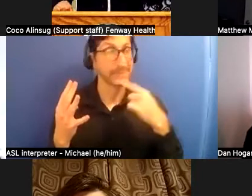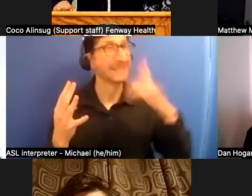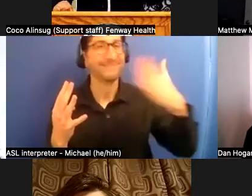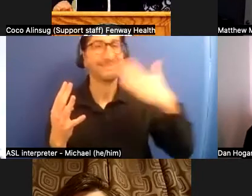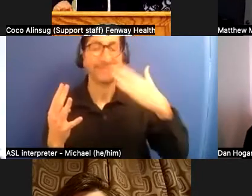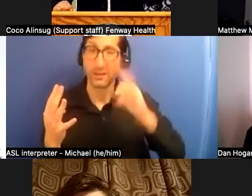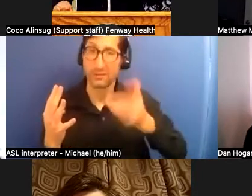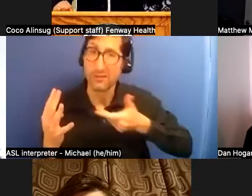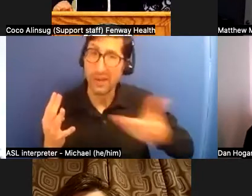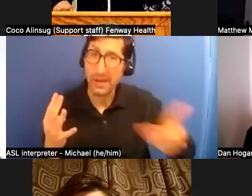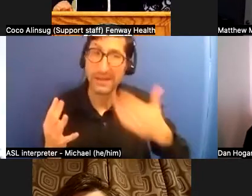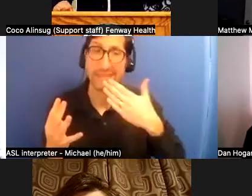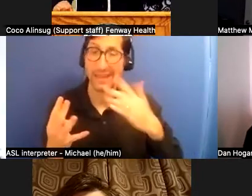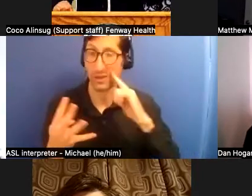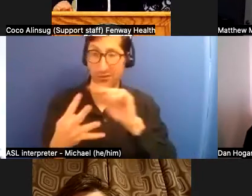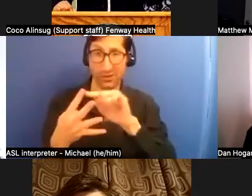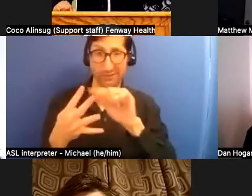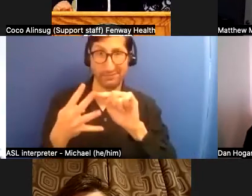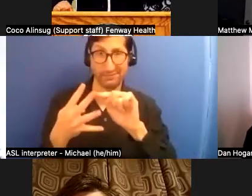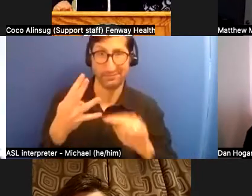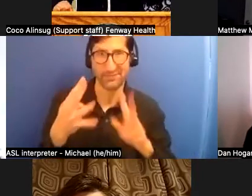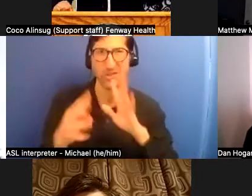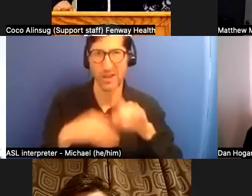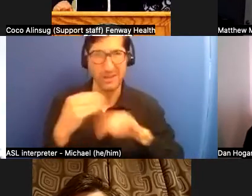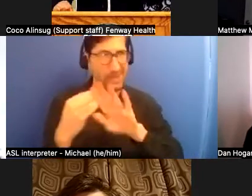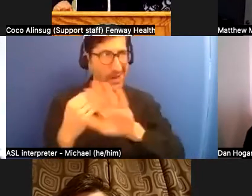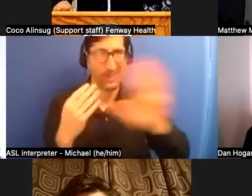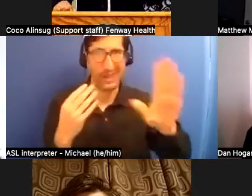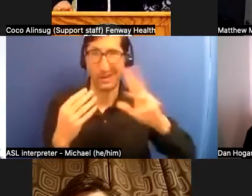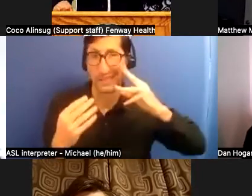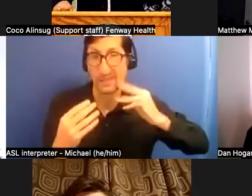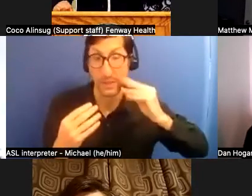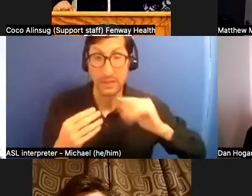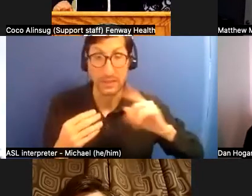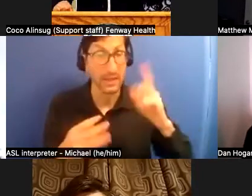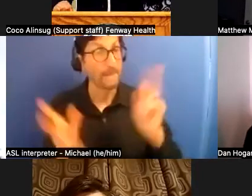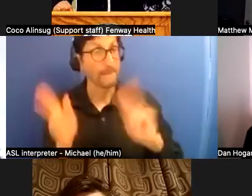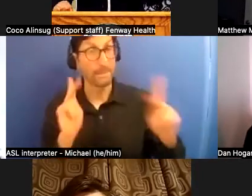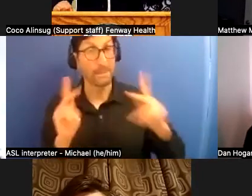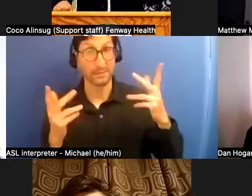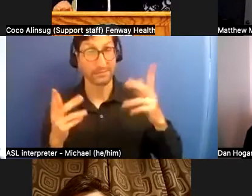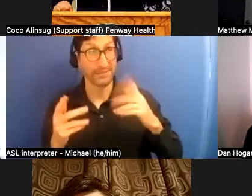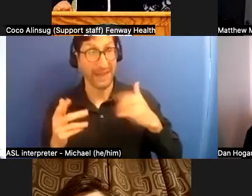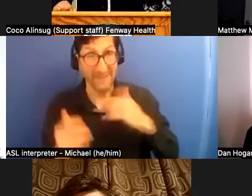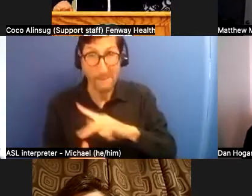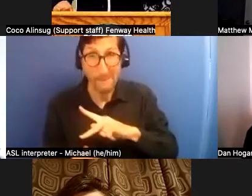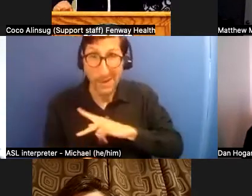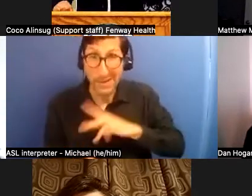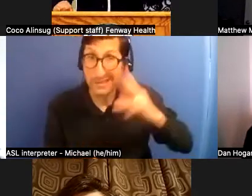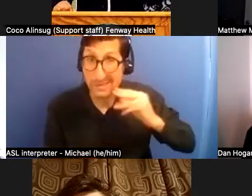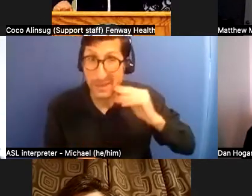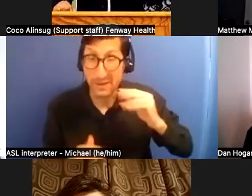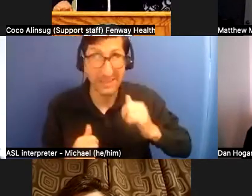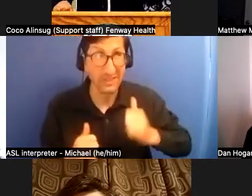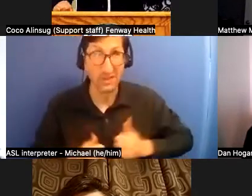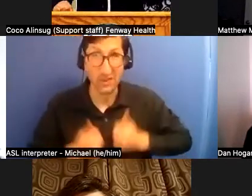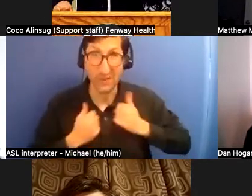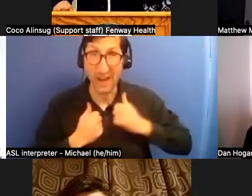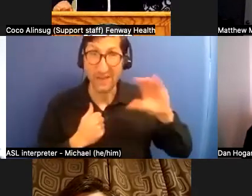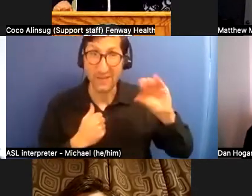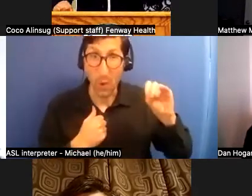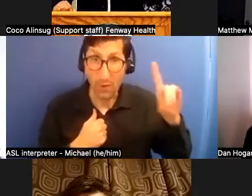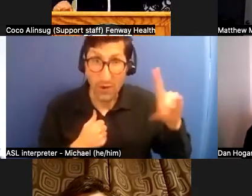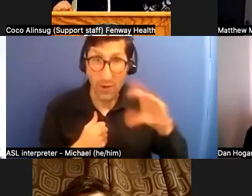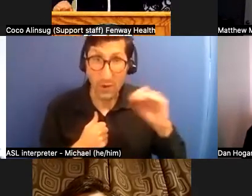for sharing their lived experience. I think it's really important to hear from those of us who've lived through overdose and addiction. My